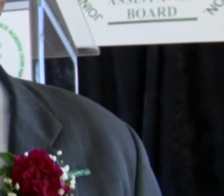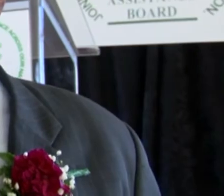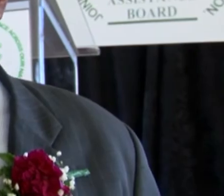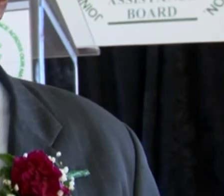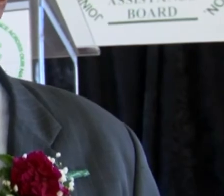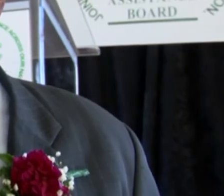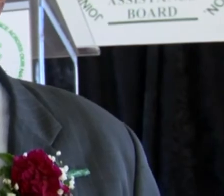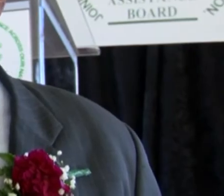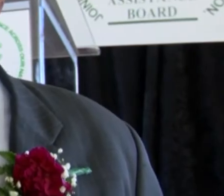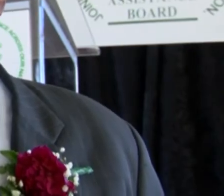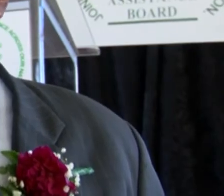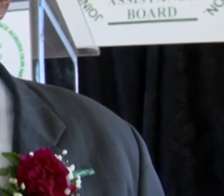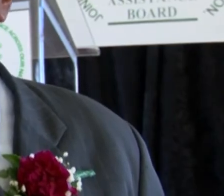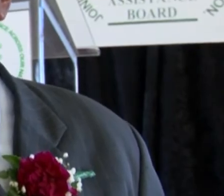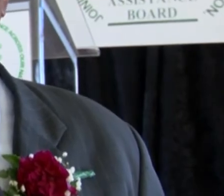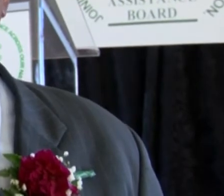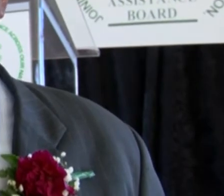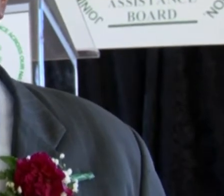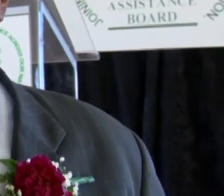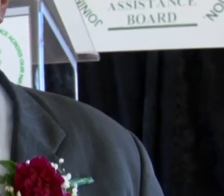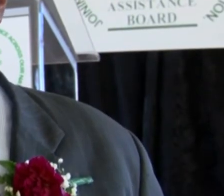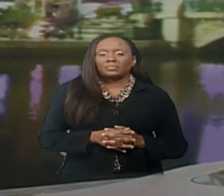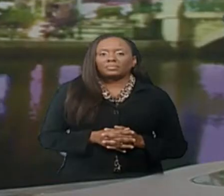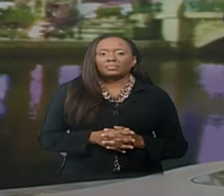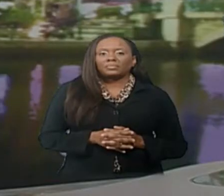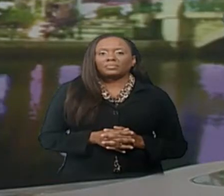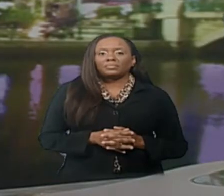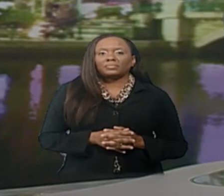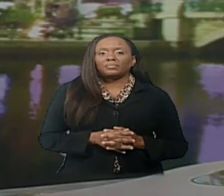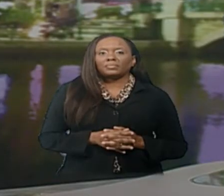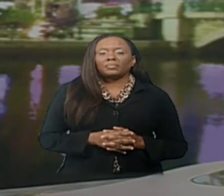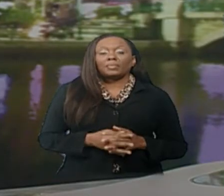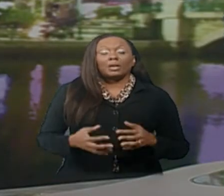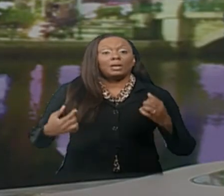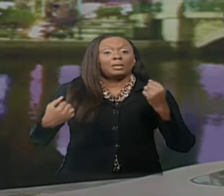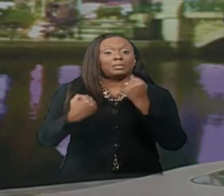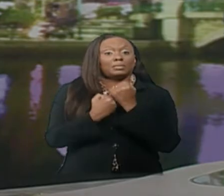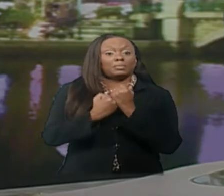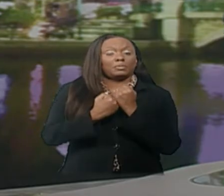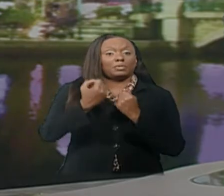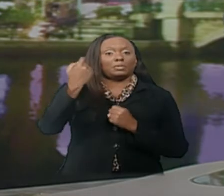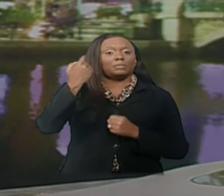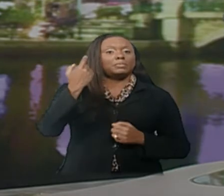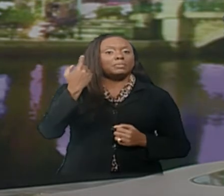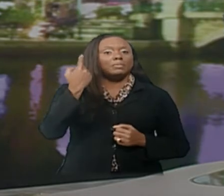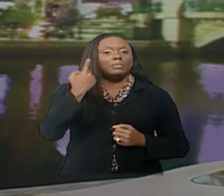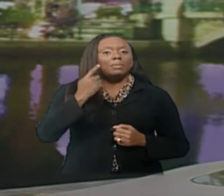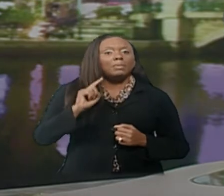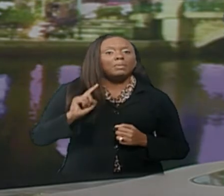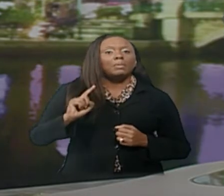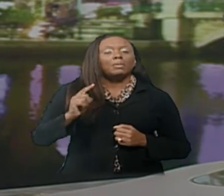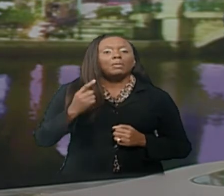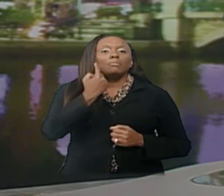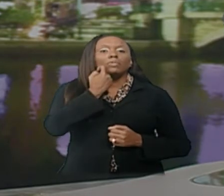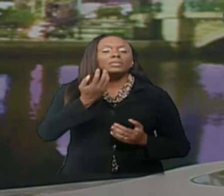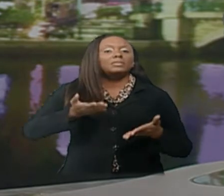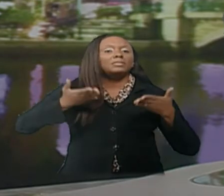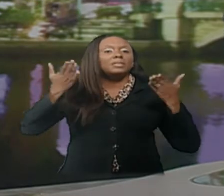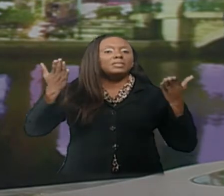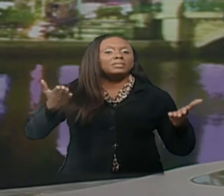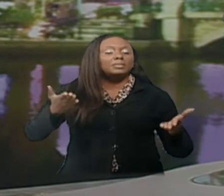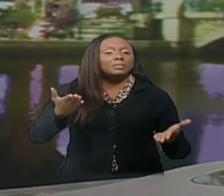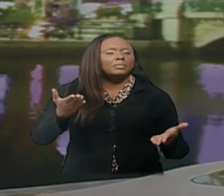speaking during the opening ceremony of the Prouts Seniors Recreational Activities Program, and that's in St. Thomas. Well, Dr.